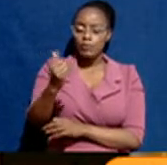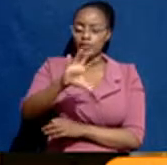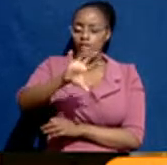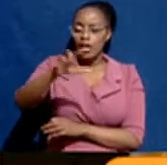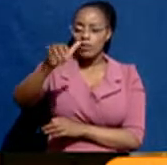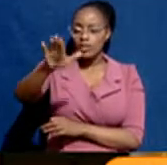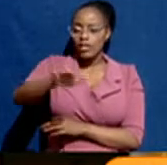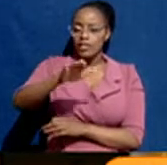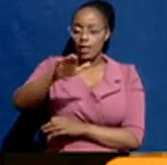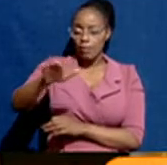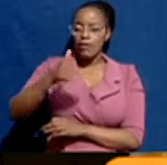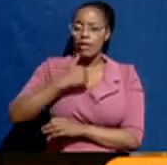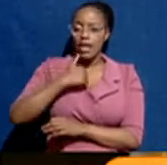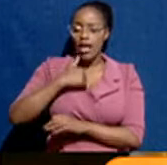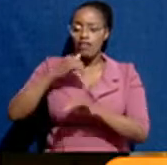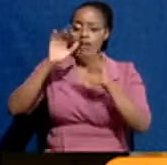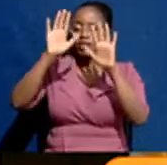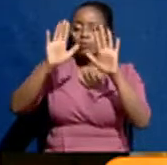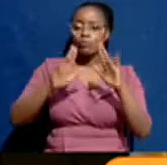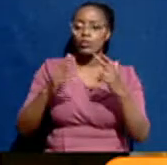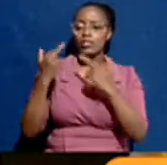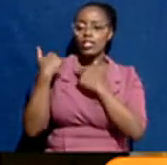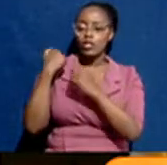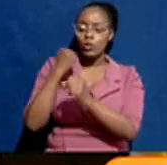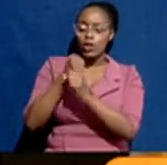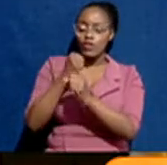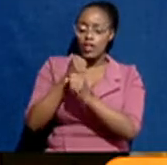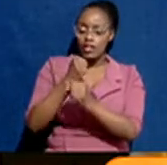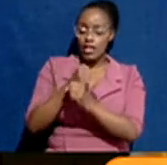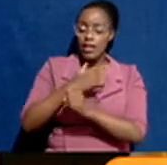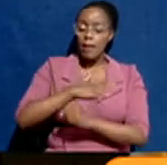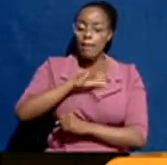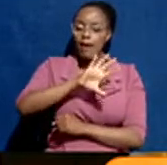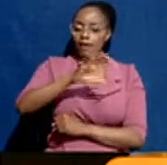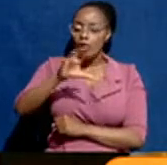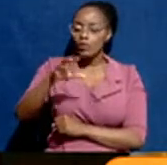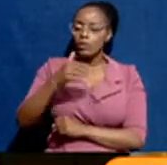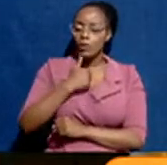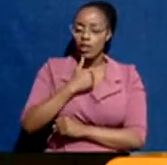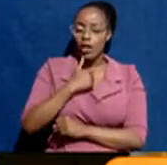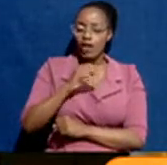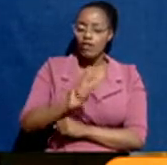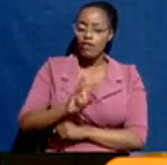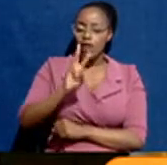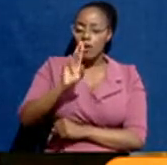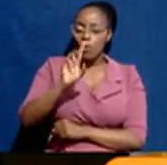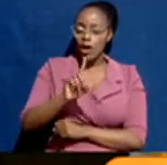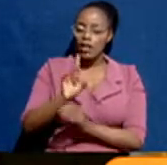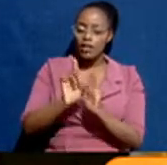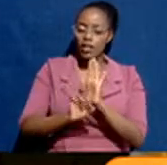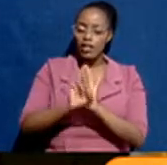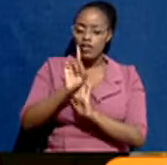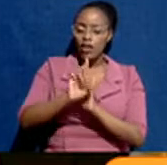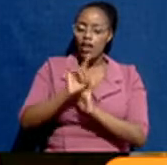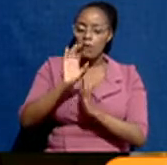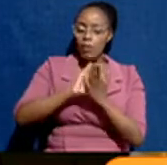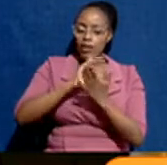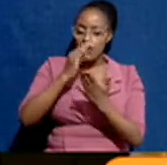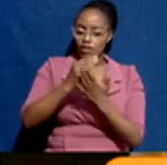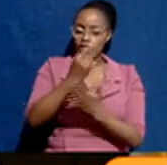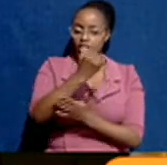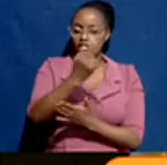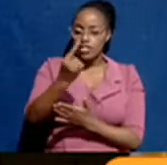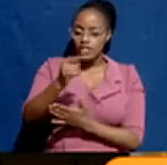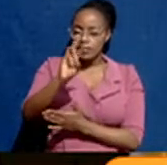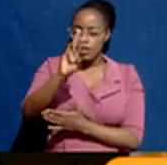county assemblies have played a critical role. Uh-huh. In my county, we have ward development funds, and this each